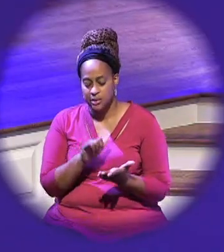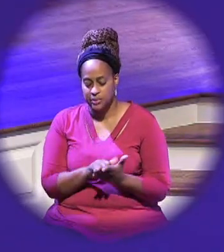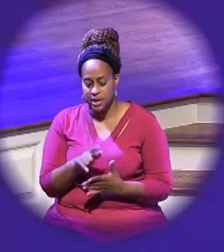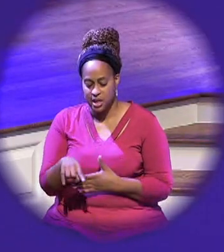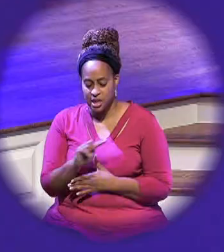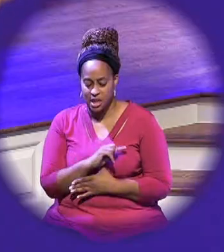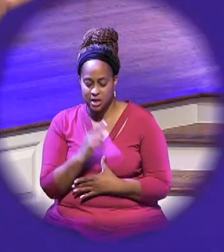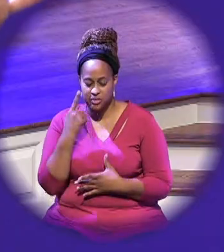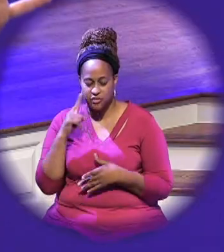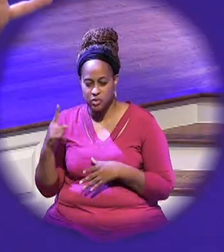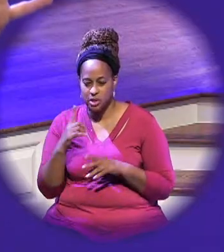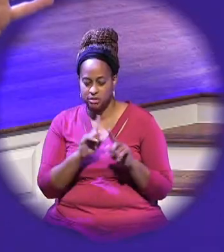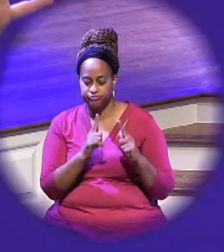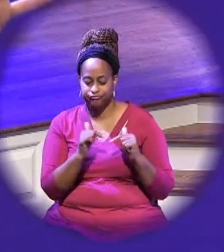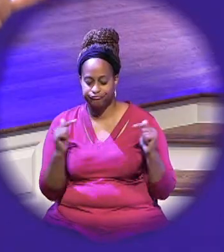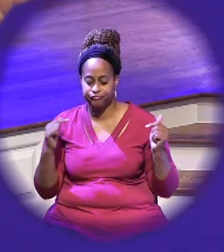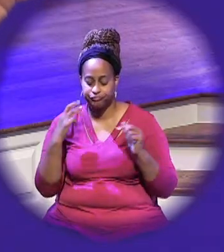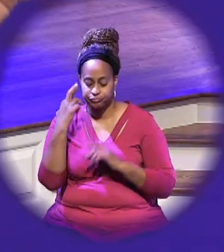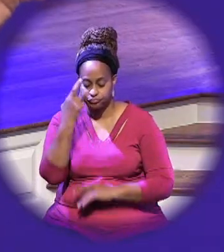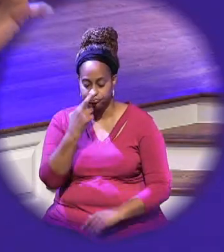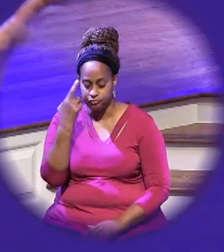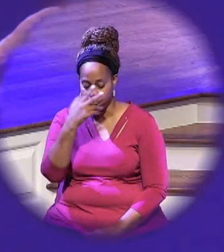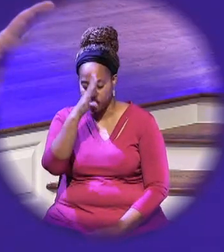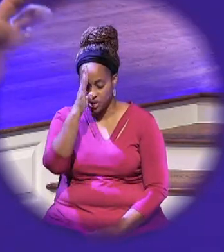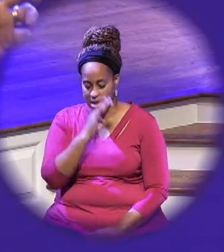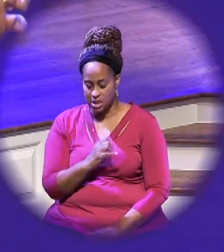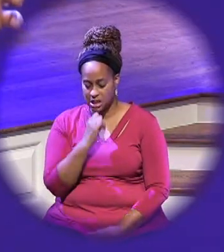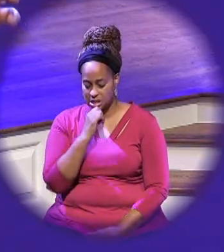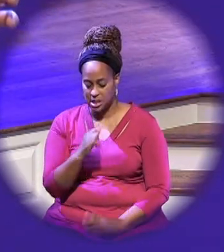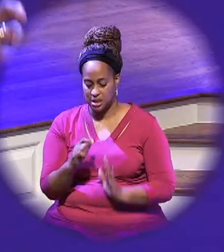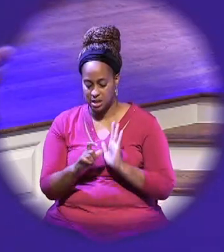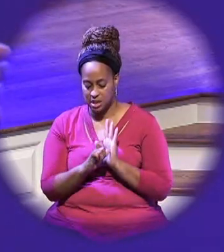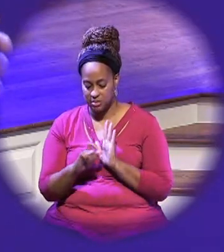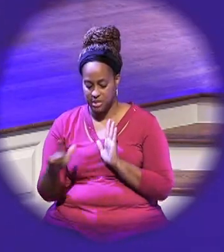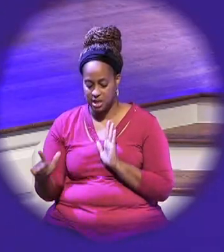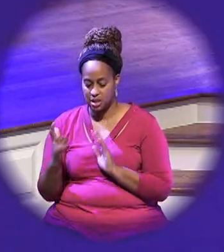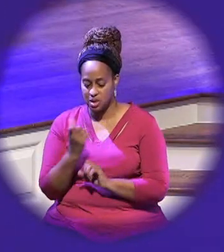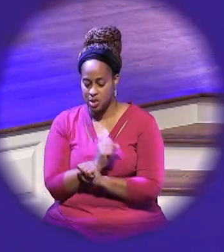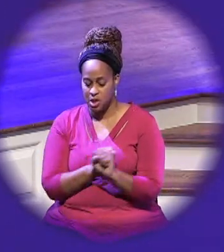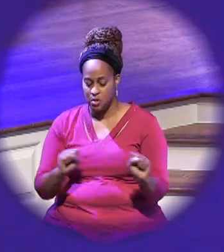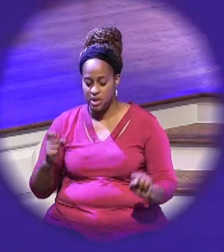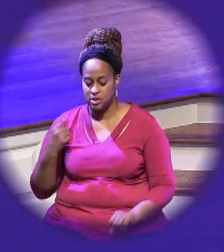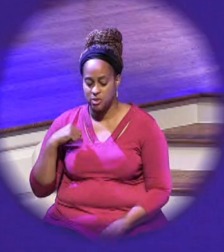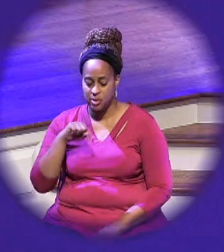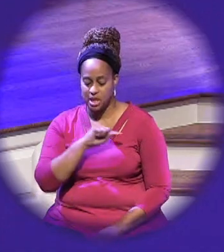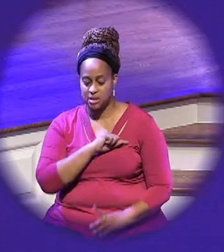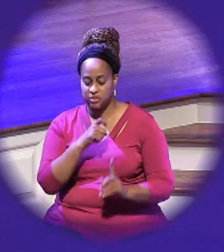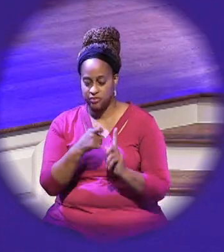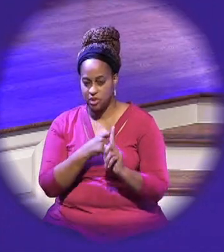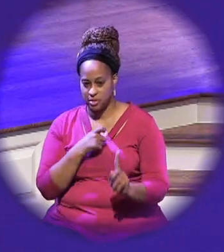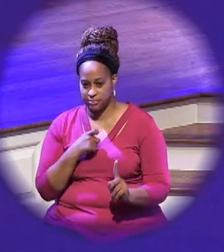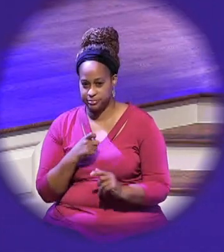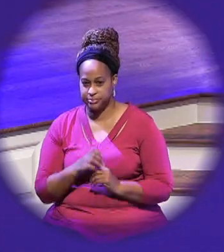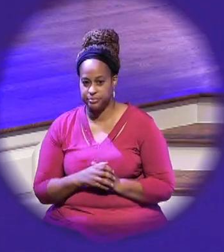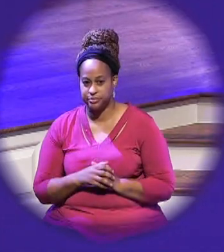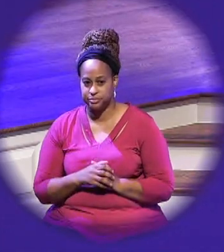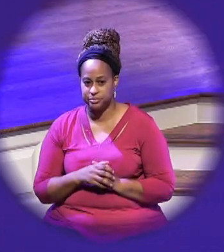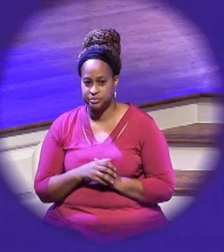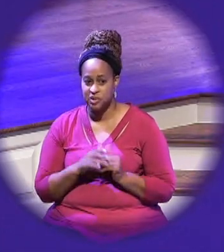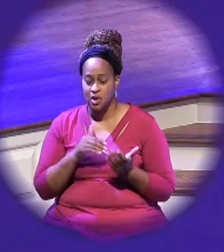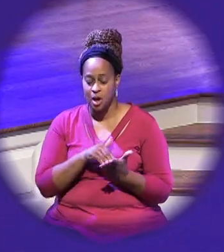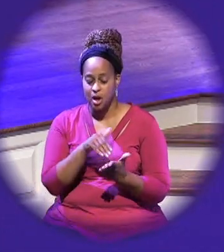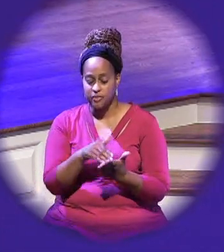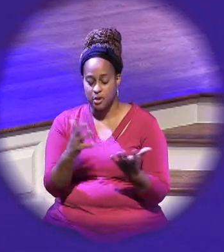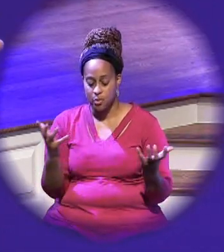a manner of reasons, God is not going to immediately rescue us from. Because often what we